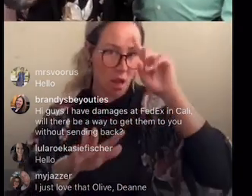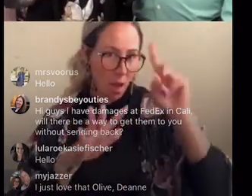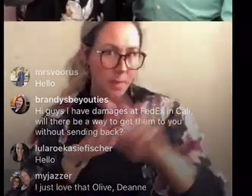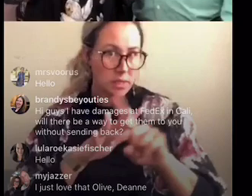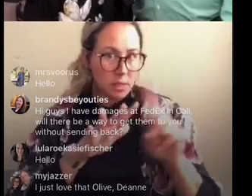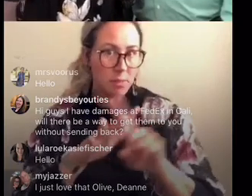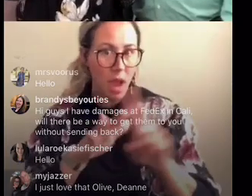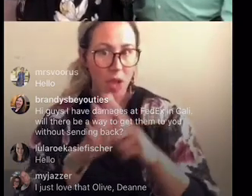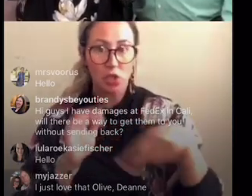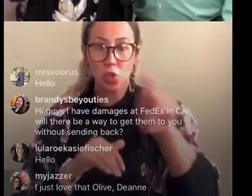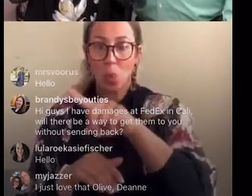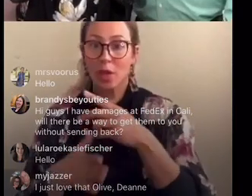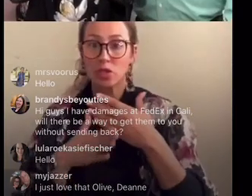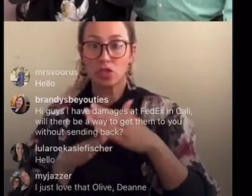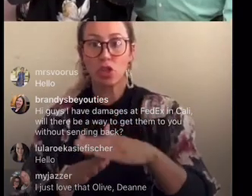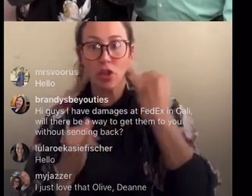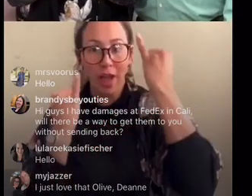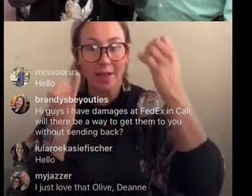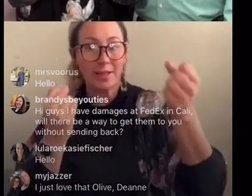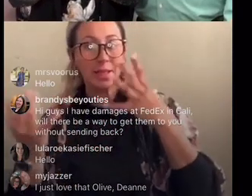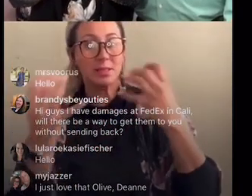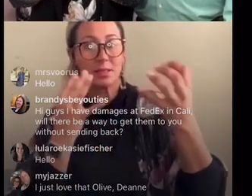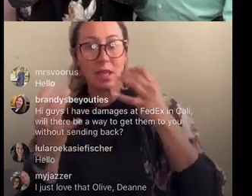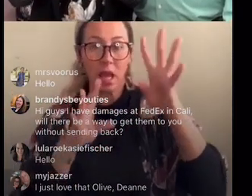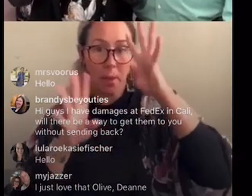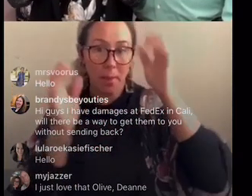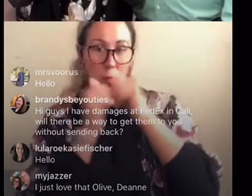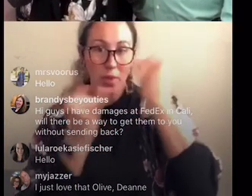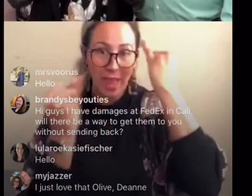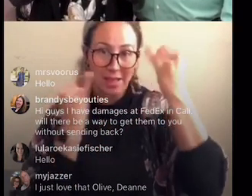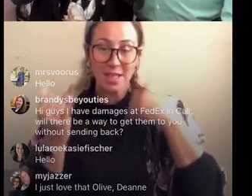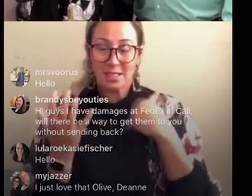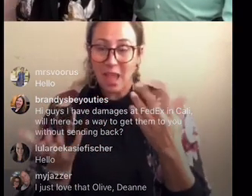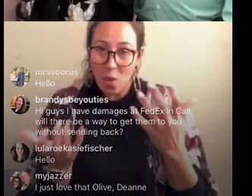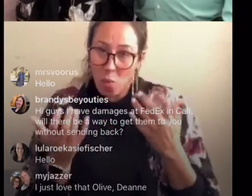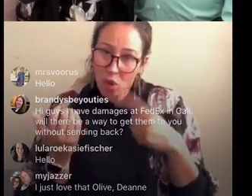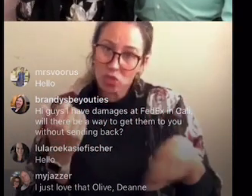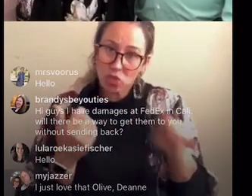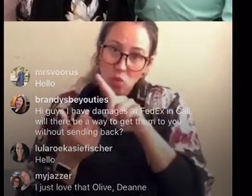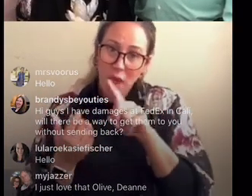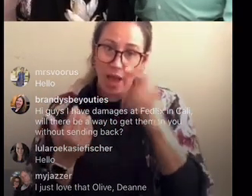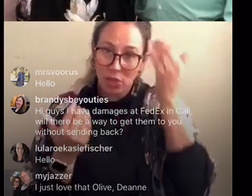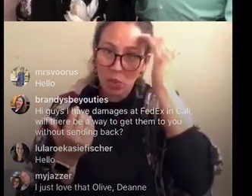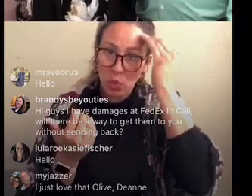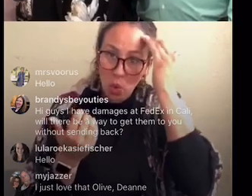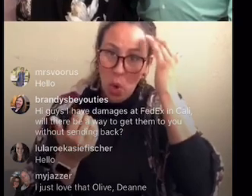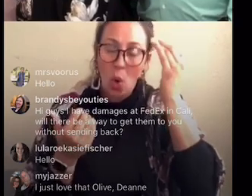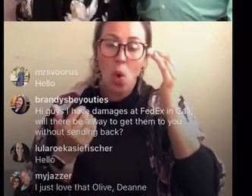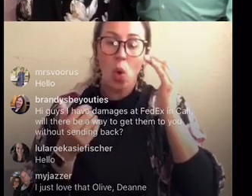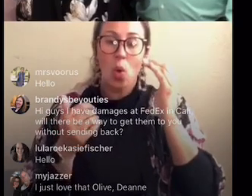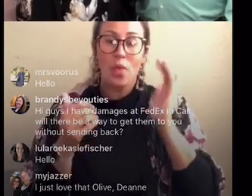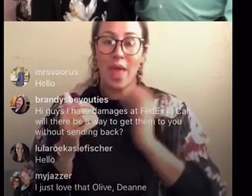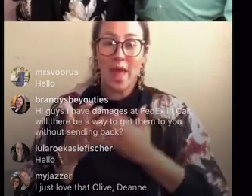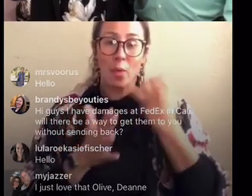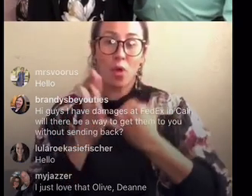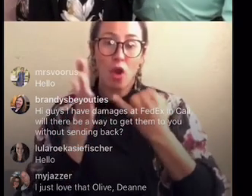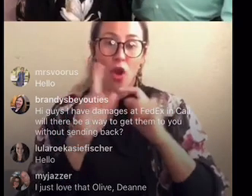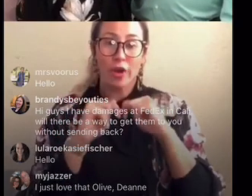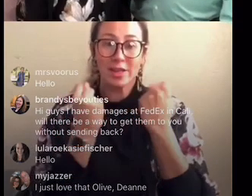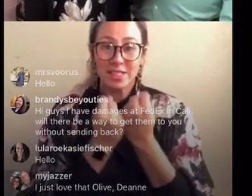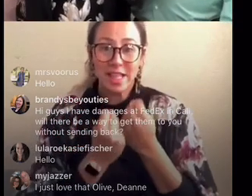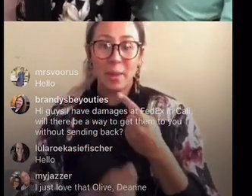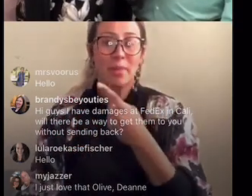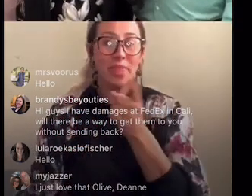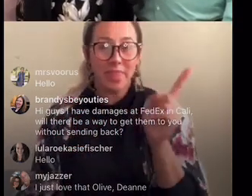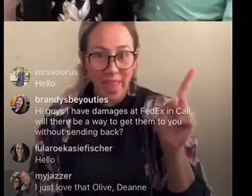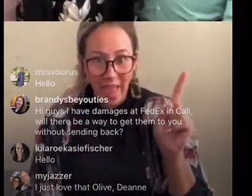are sharing ideas and you're coming up with ideas. I want to know, I want you guys all to know that our art team, they go out